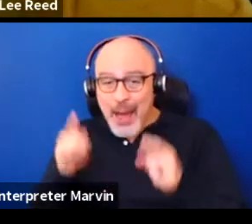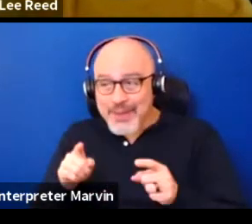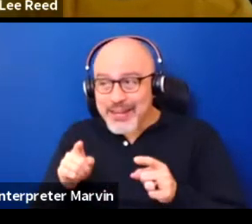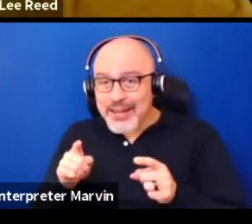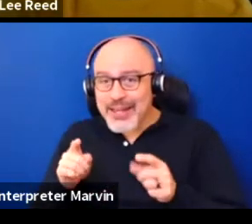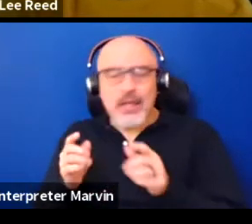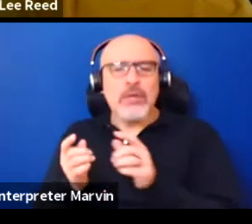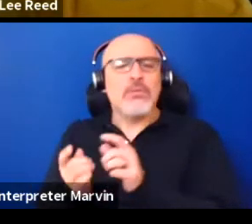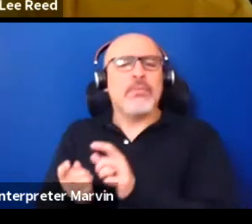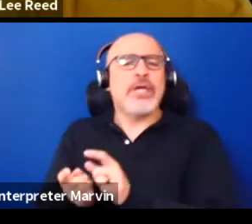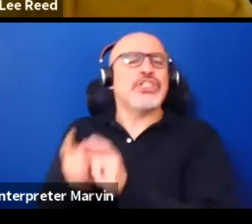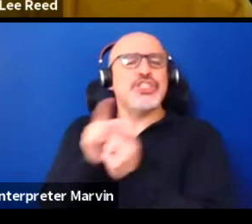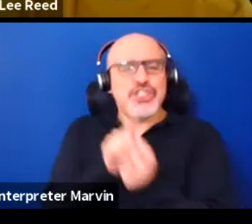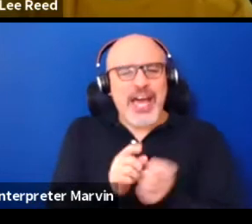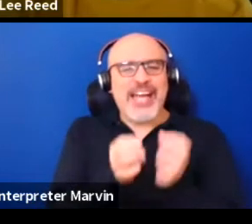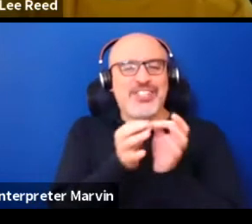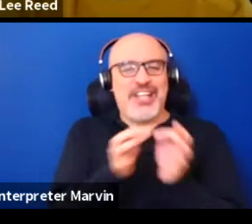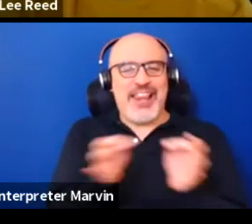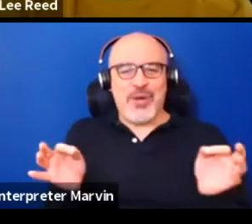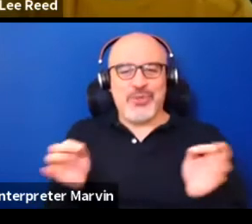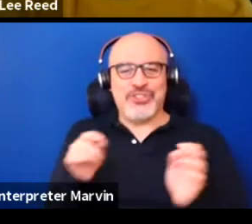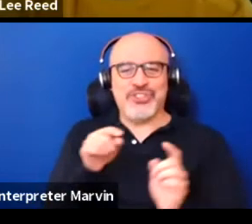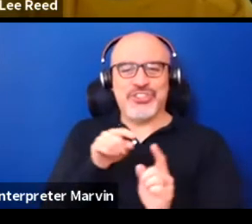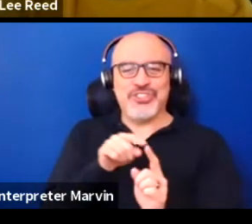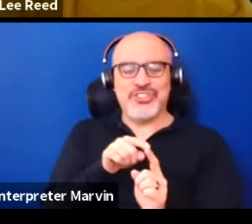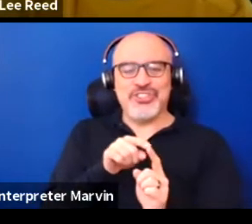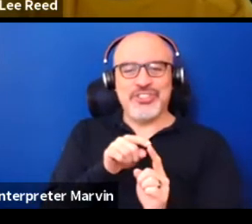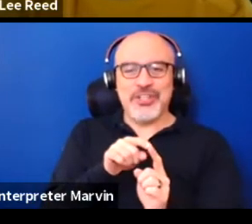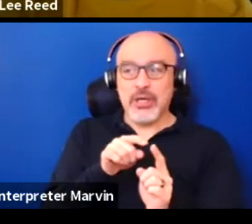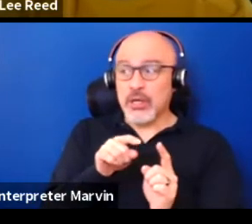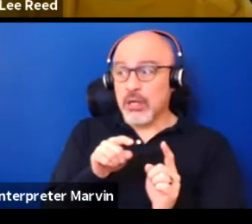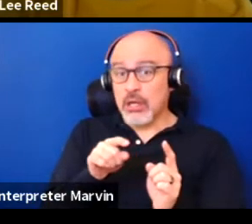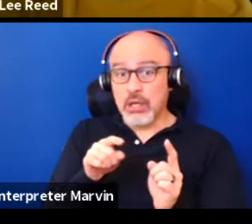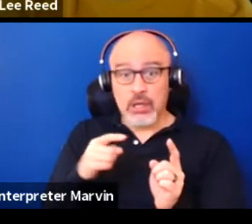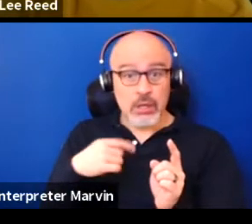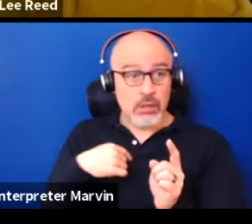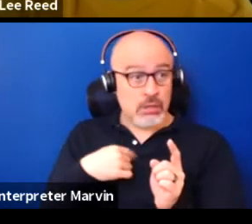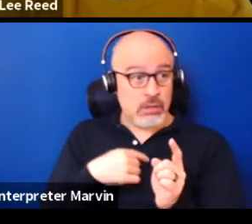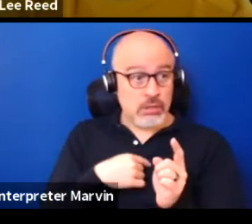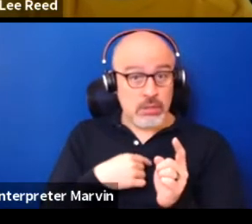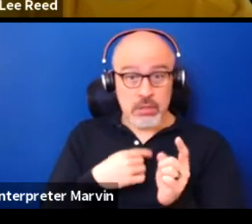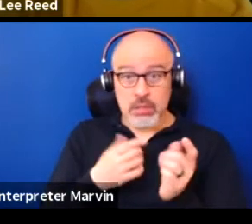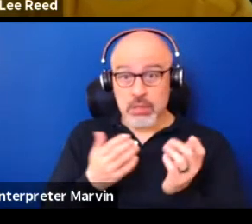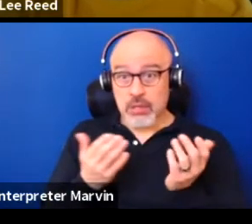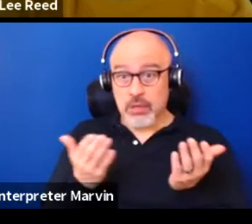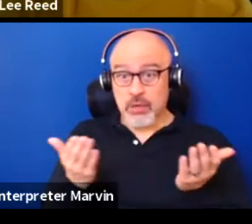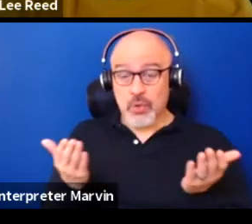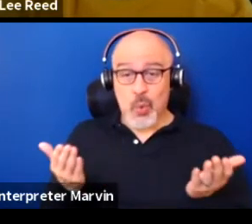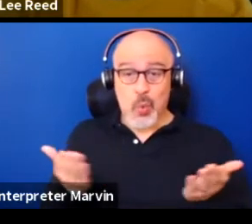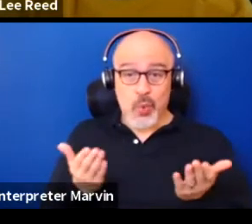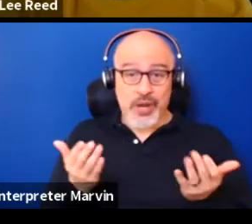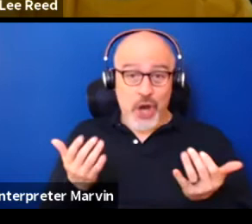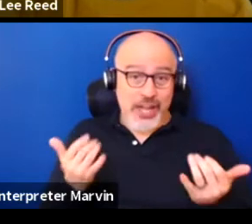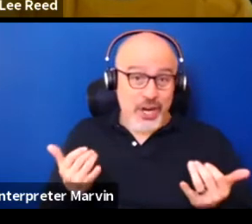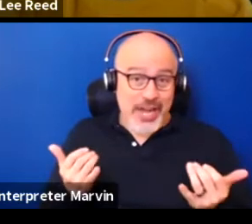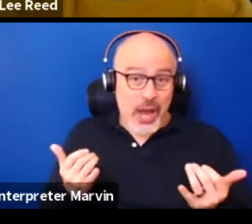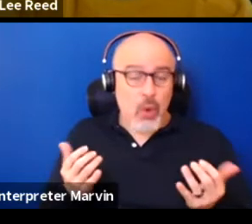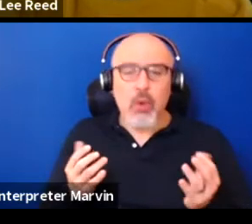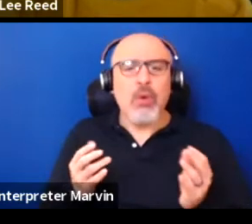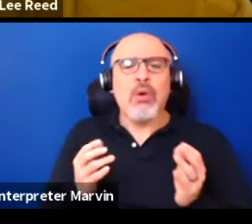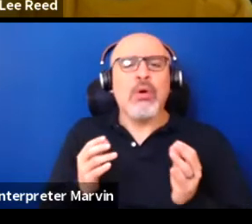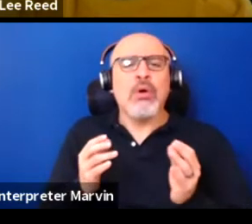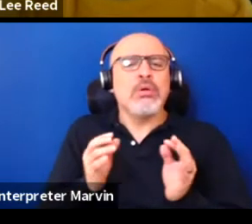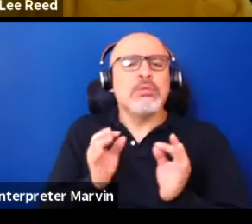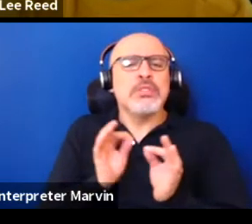around, you know, we may be here now. And just by simply putting these